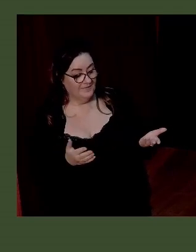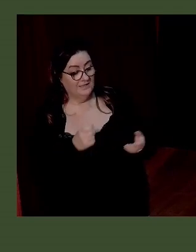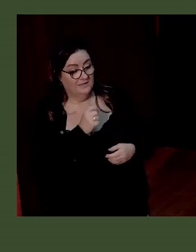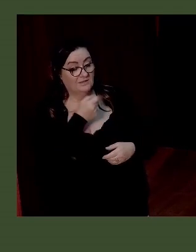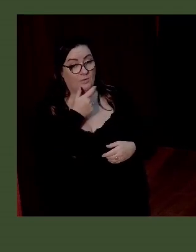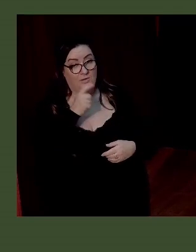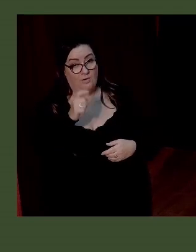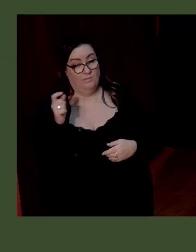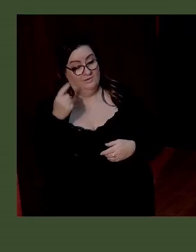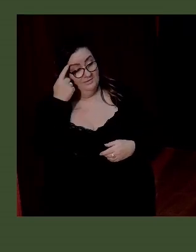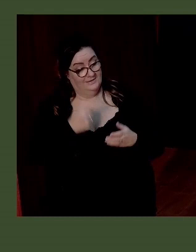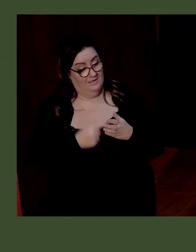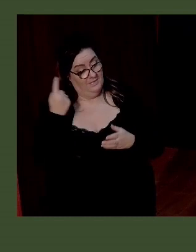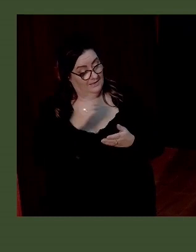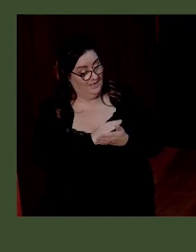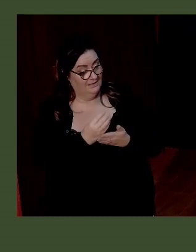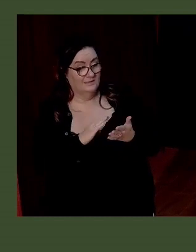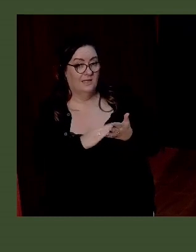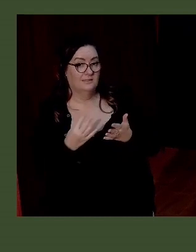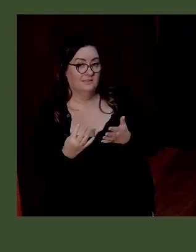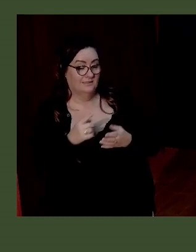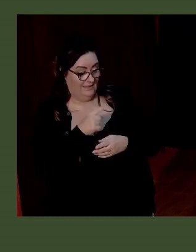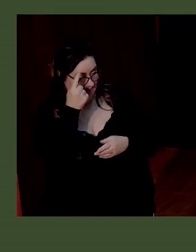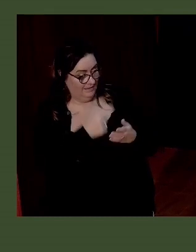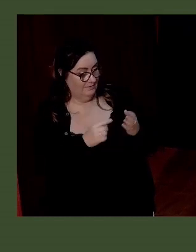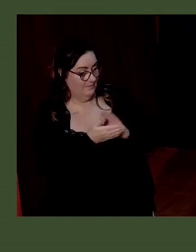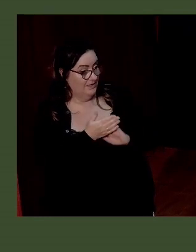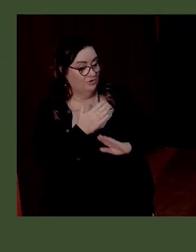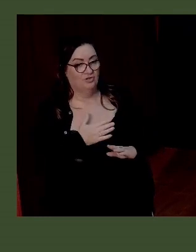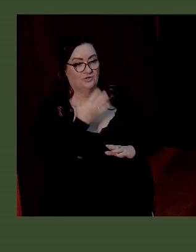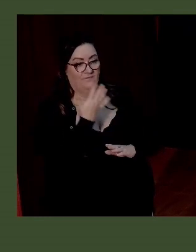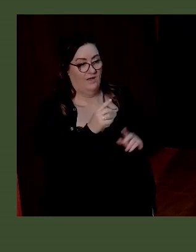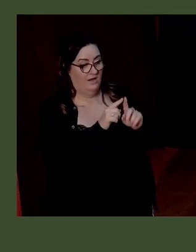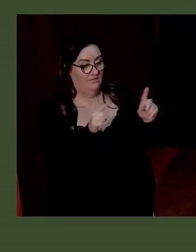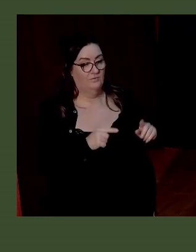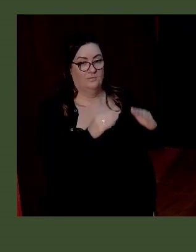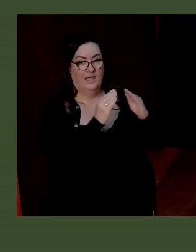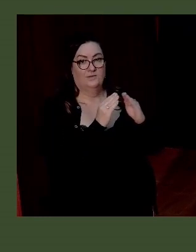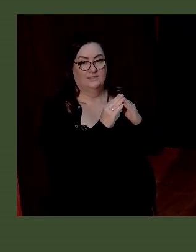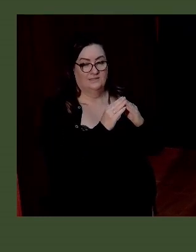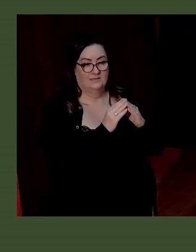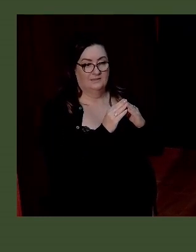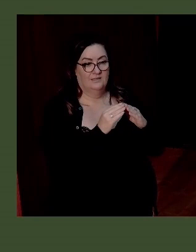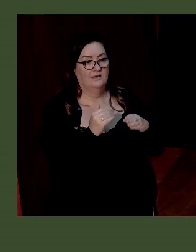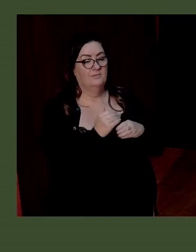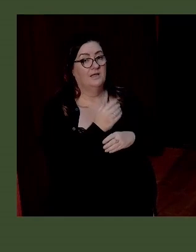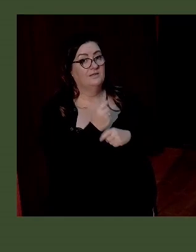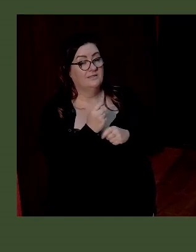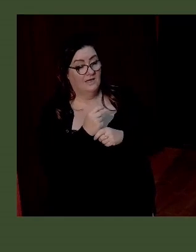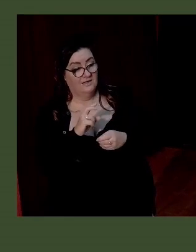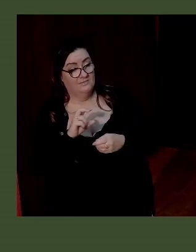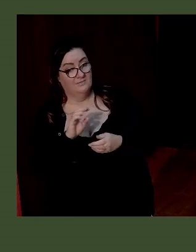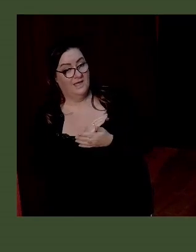Dublin Corporation had decided in 1919 that it would build only five-roomed houses. By the time it's building in